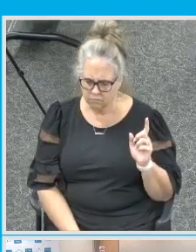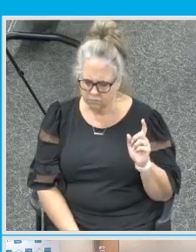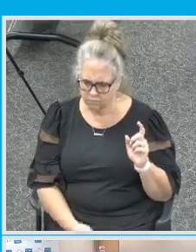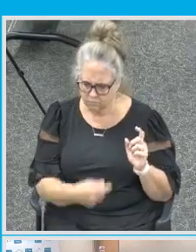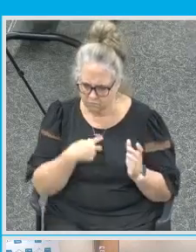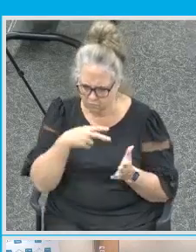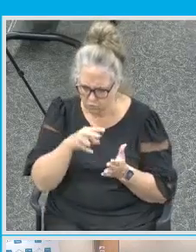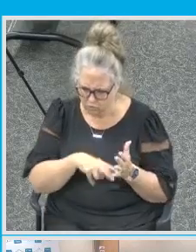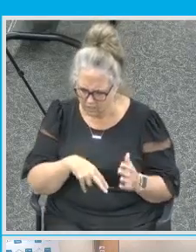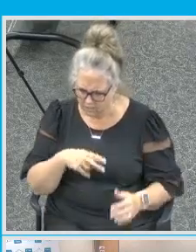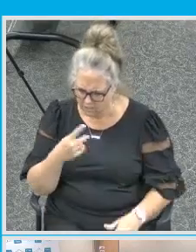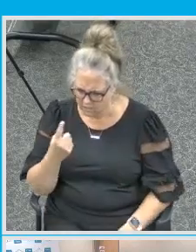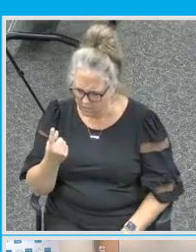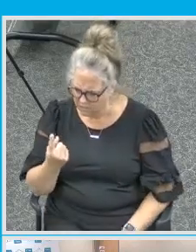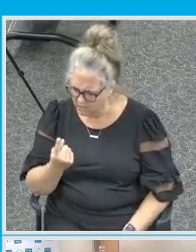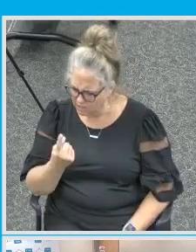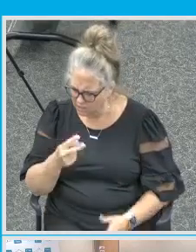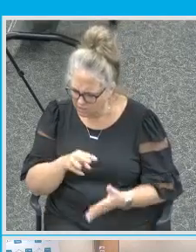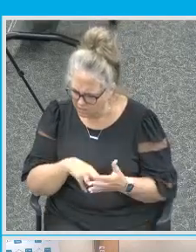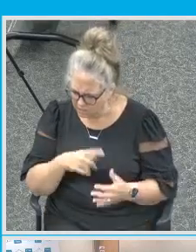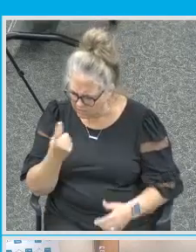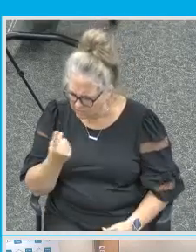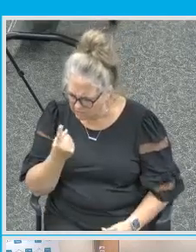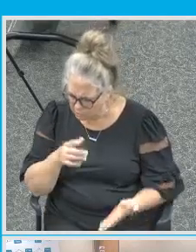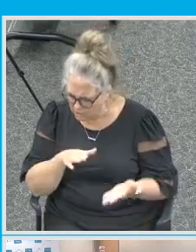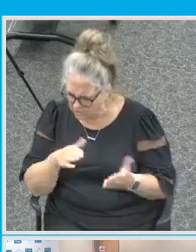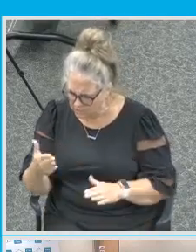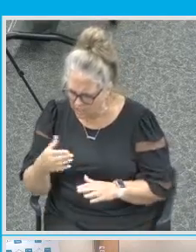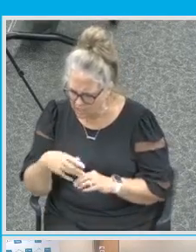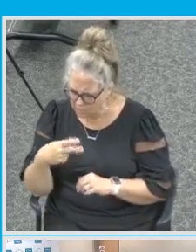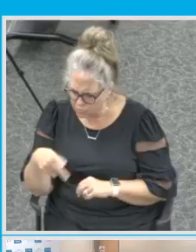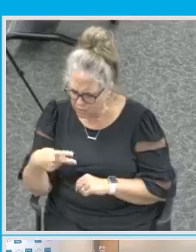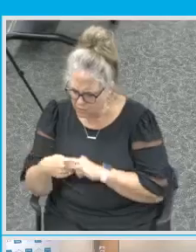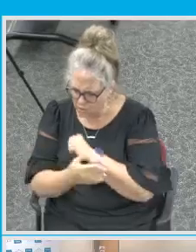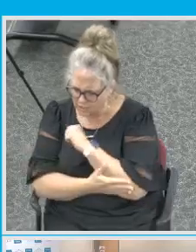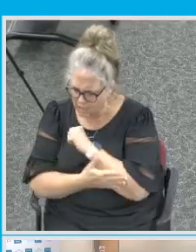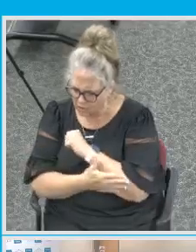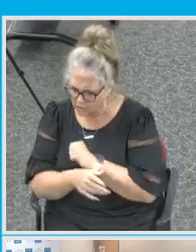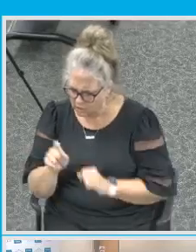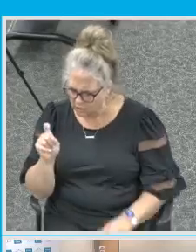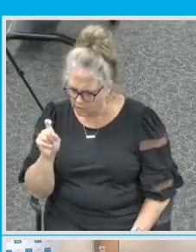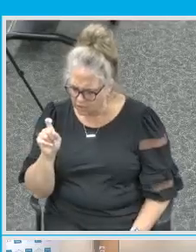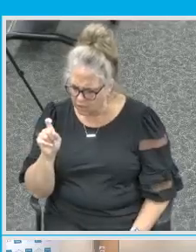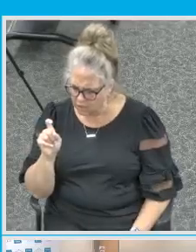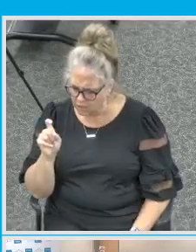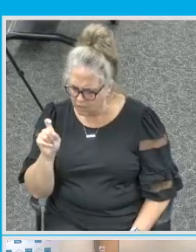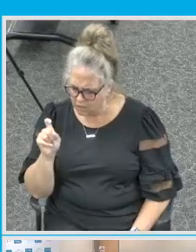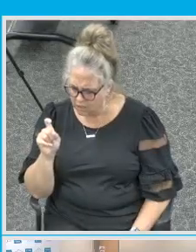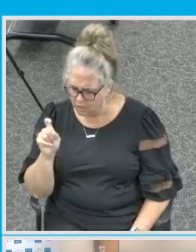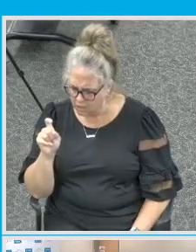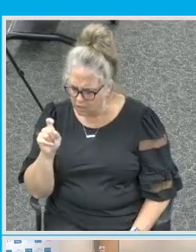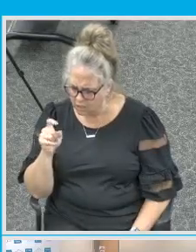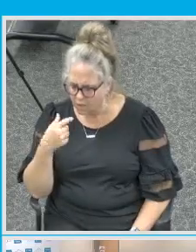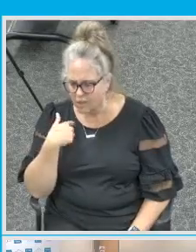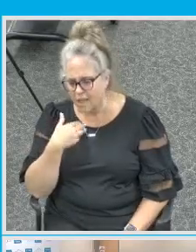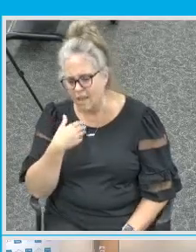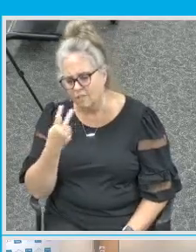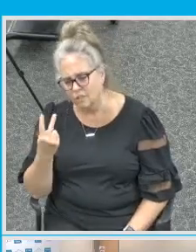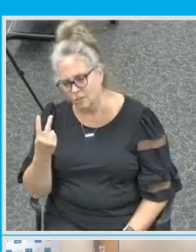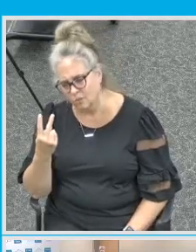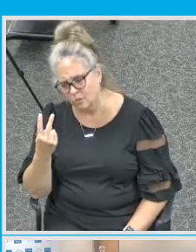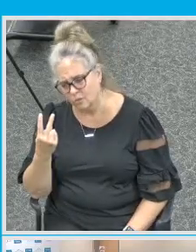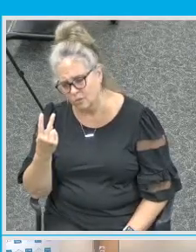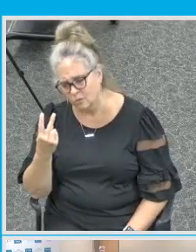Actually, thank you for reminding that, and I'm sure Haley's probably forgot this. So we've actually had 2 deaths from West Nile virus in El